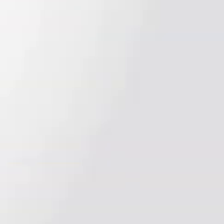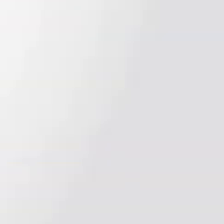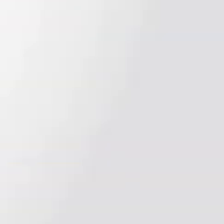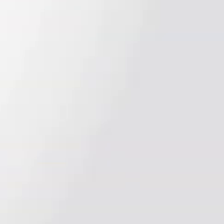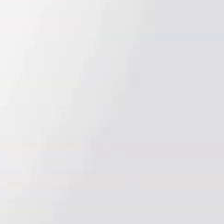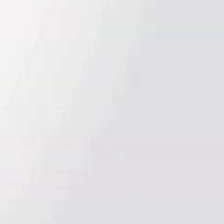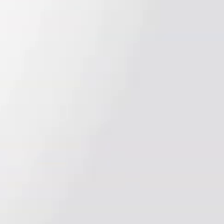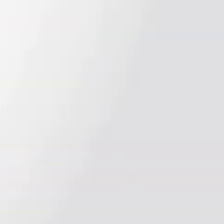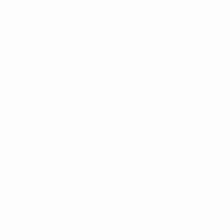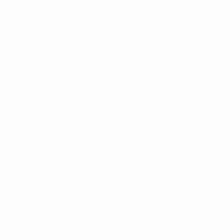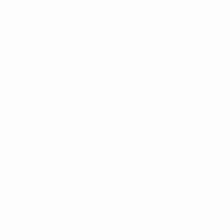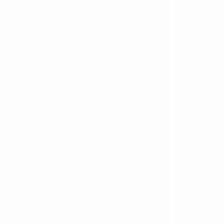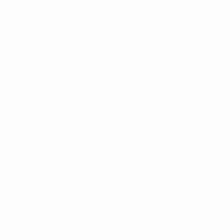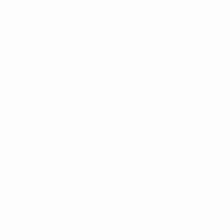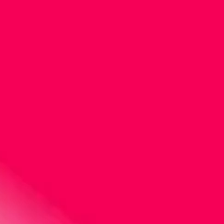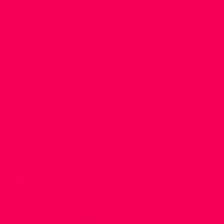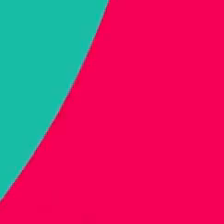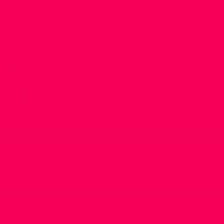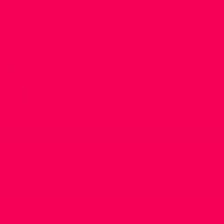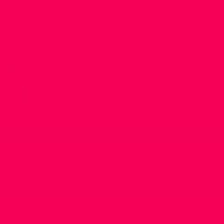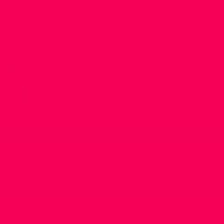TV KPM.